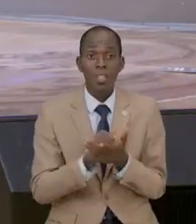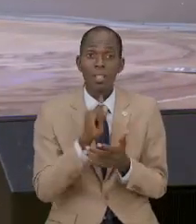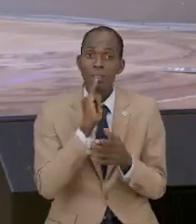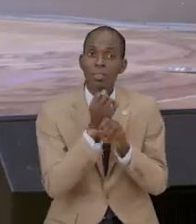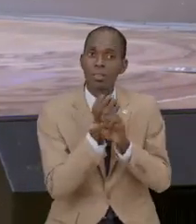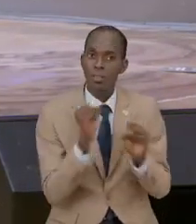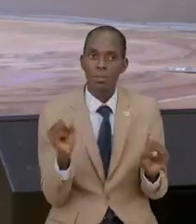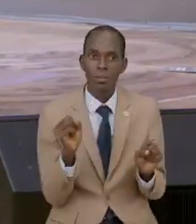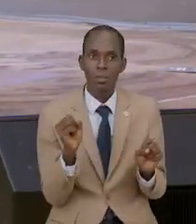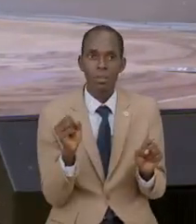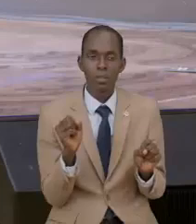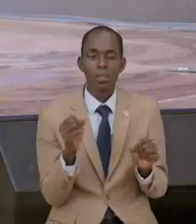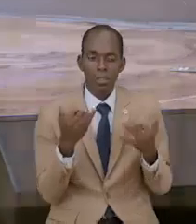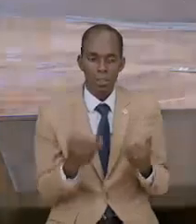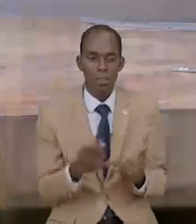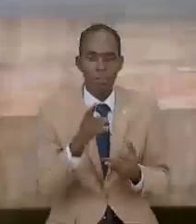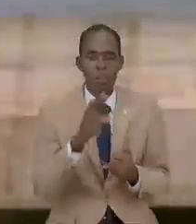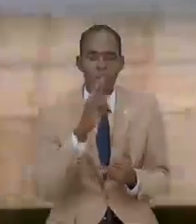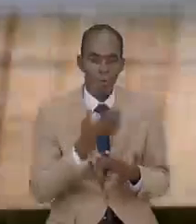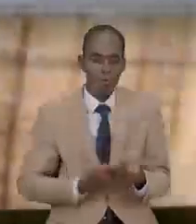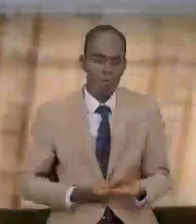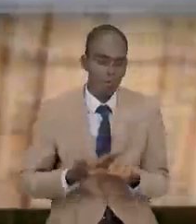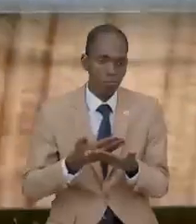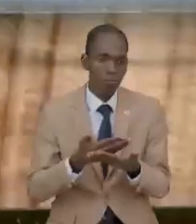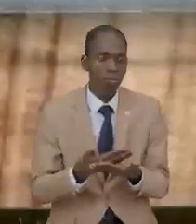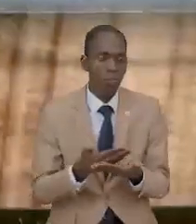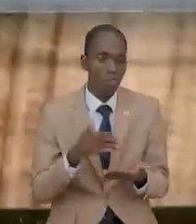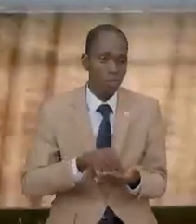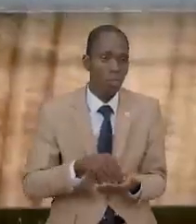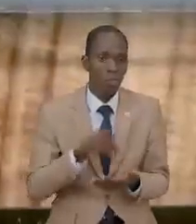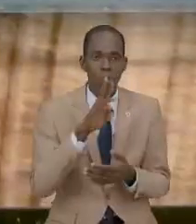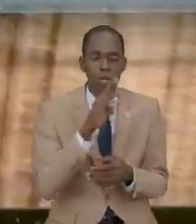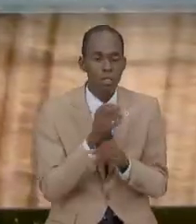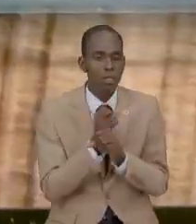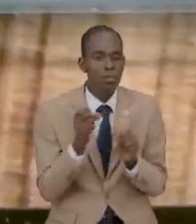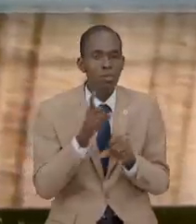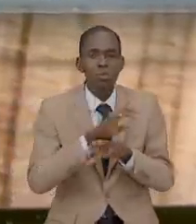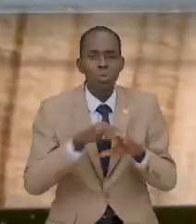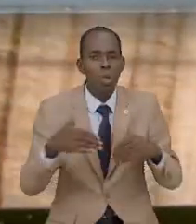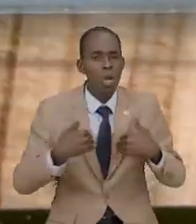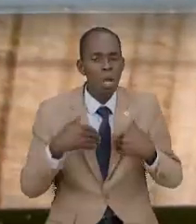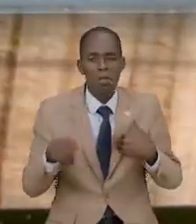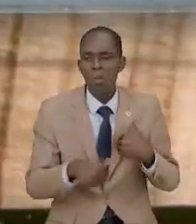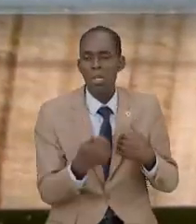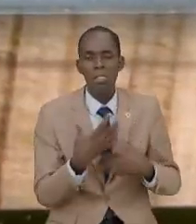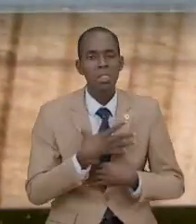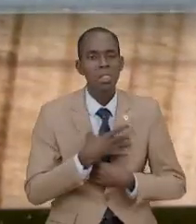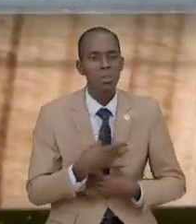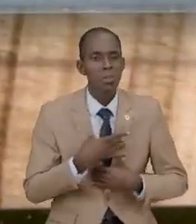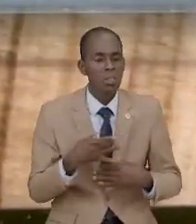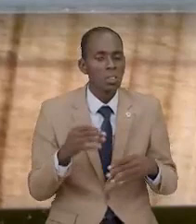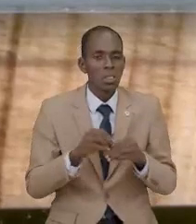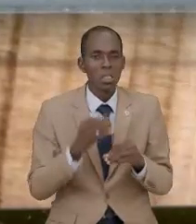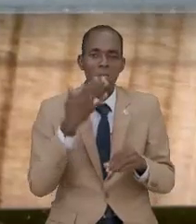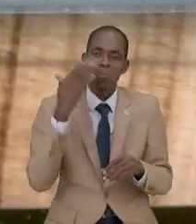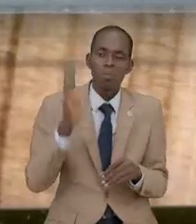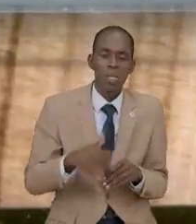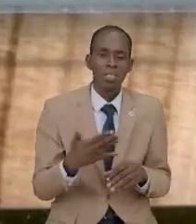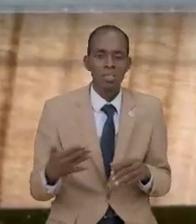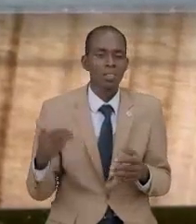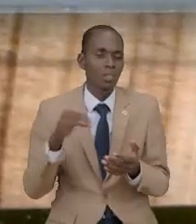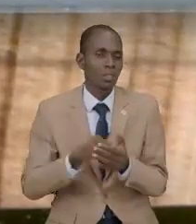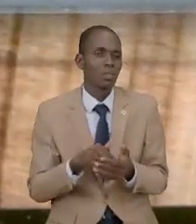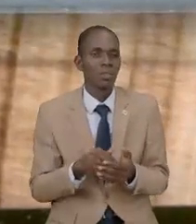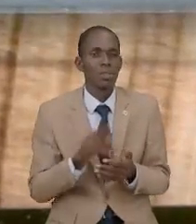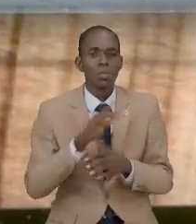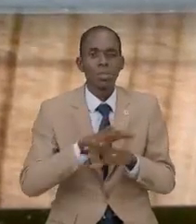salvation. That now you are born again, you are saved, you don't have any interest in evil anymore. You don't have